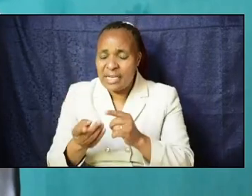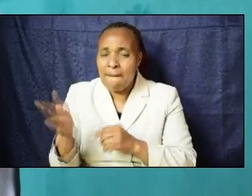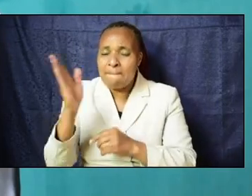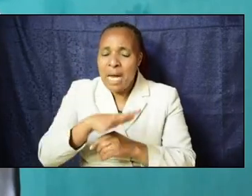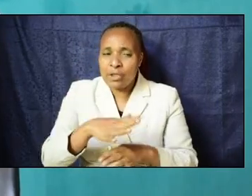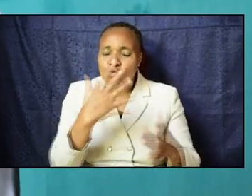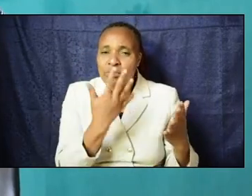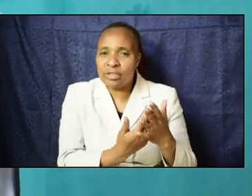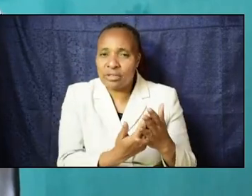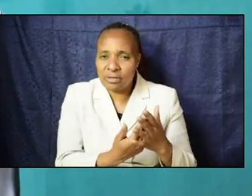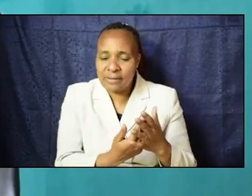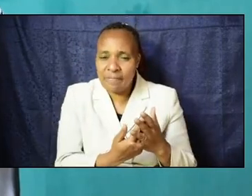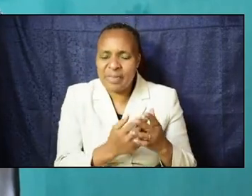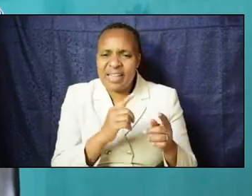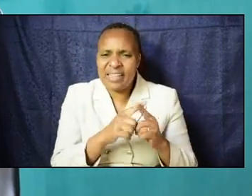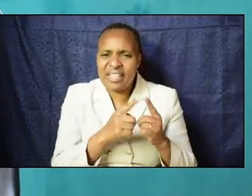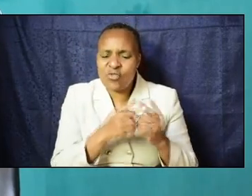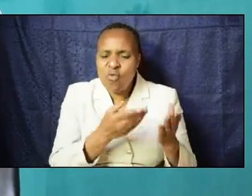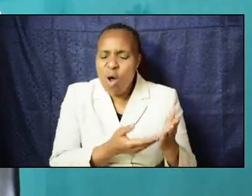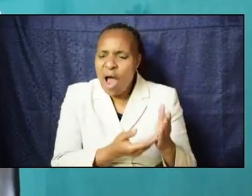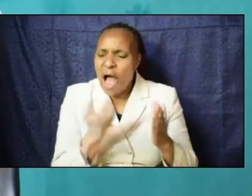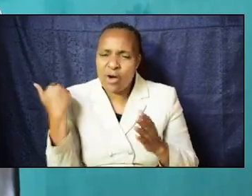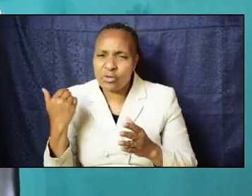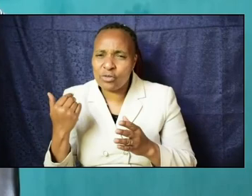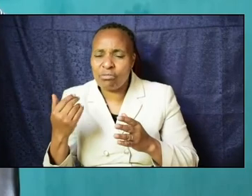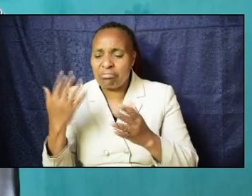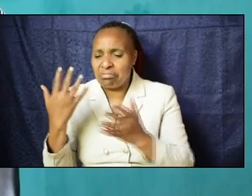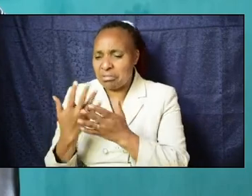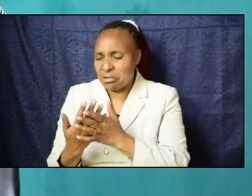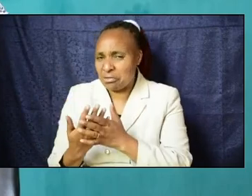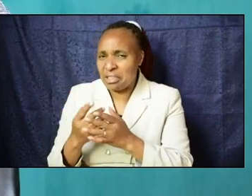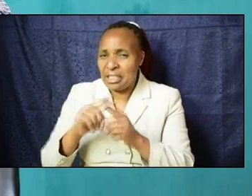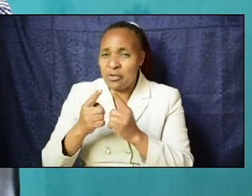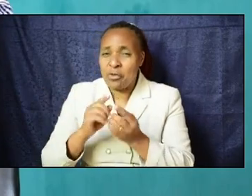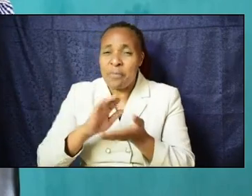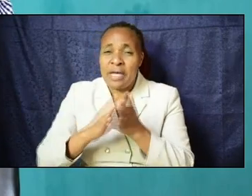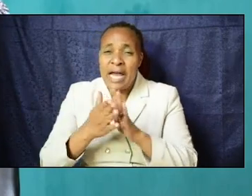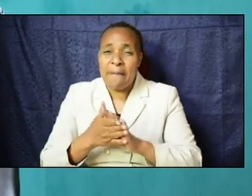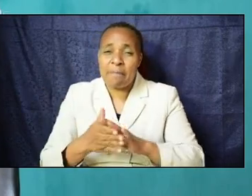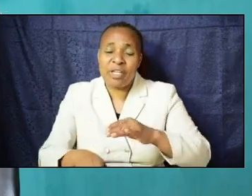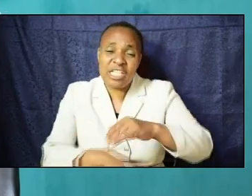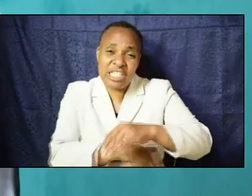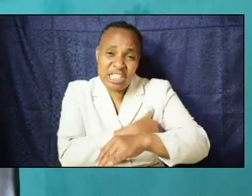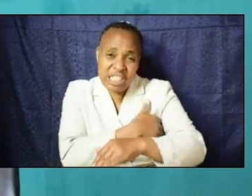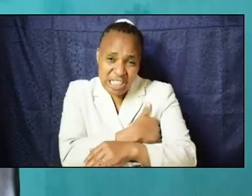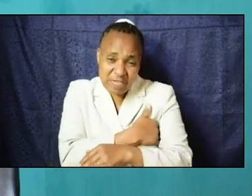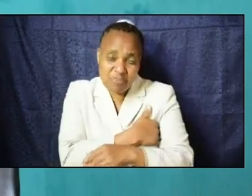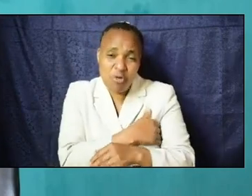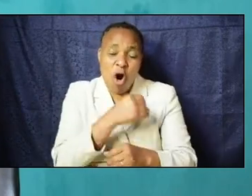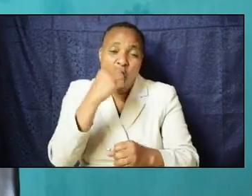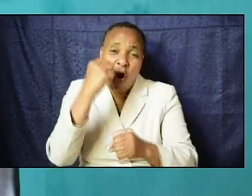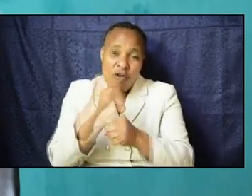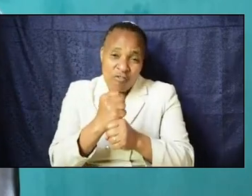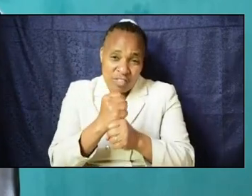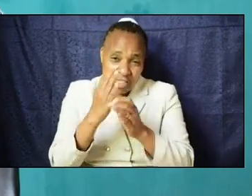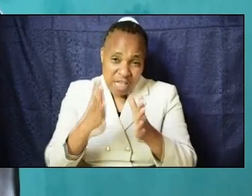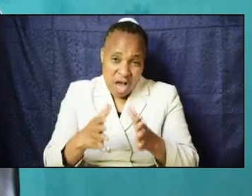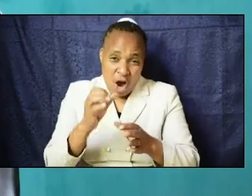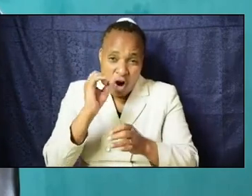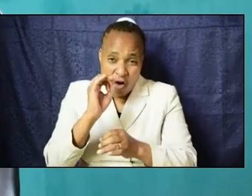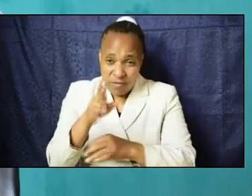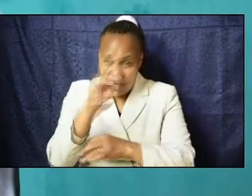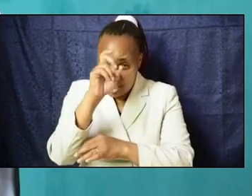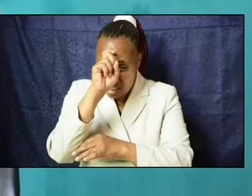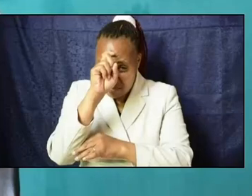prison. And eventually you get out of prison and become the chief vizier of Egypt. I think that's a